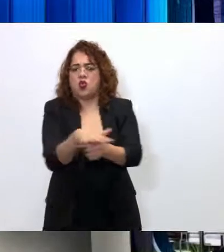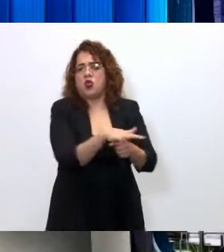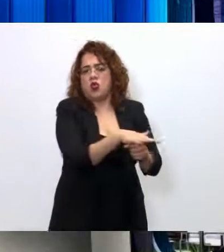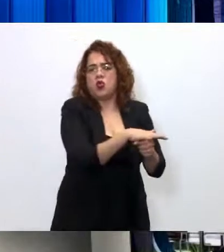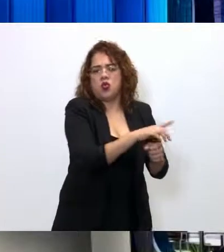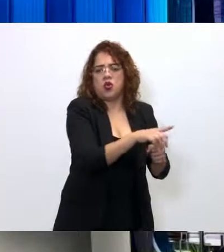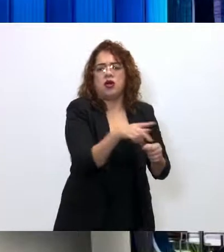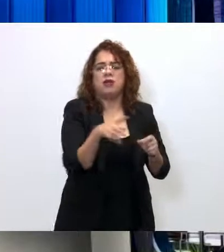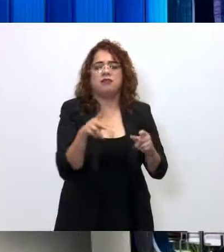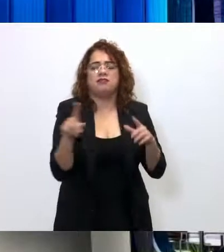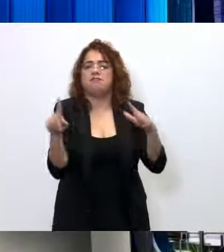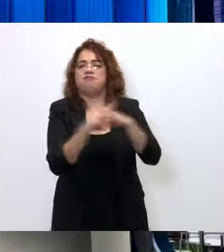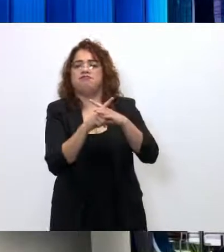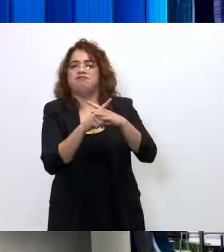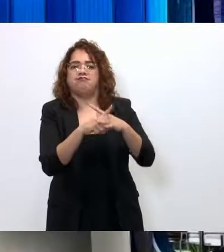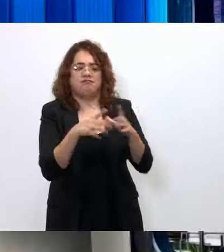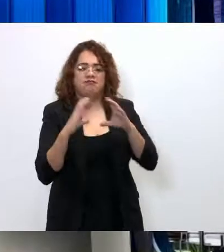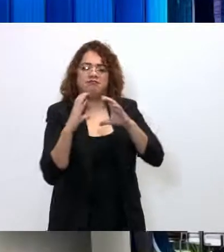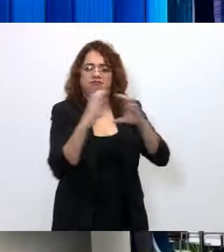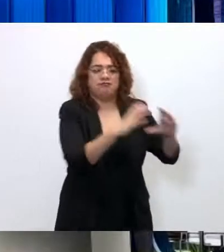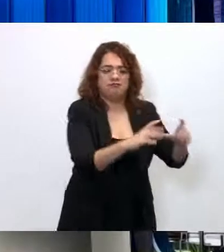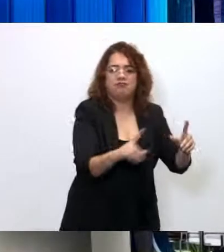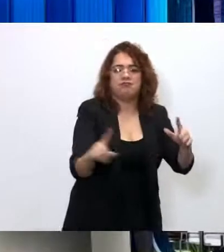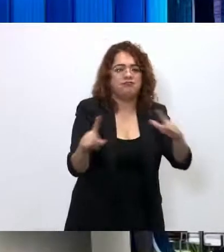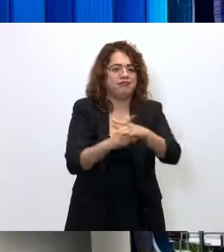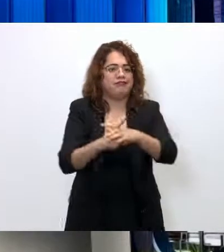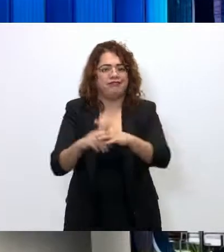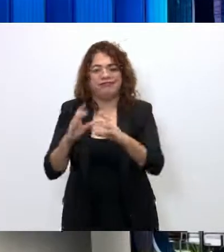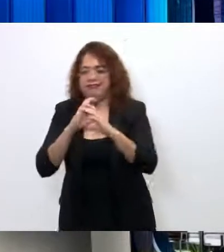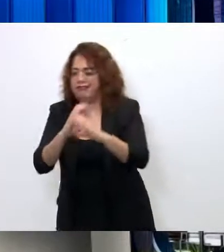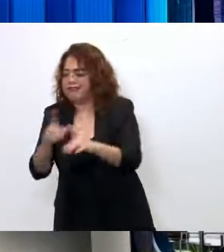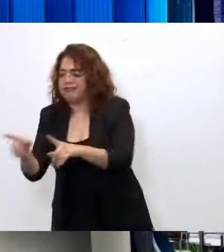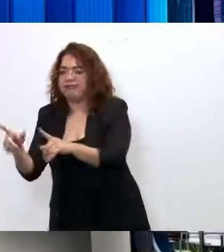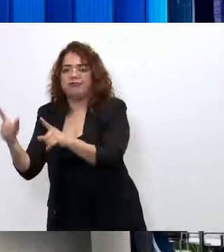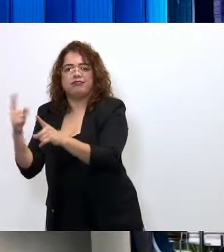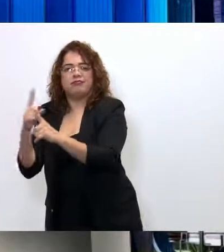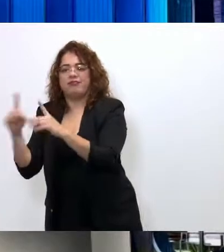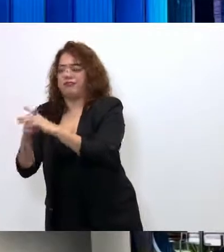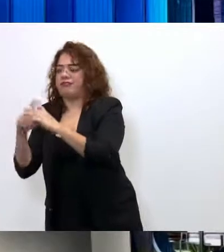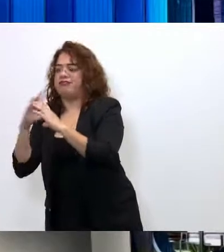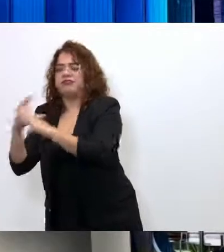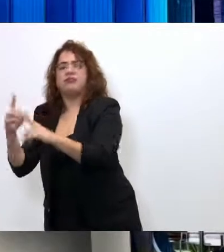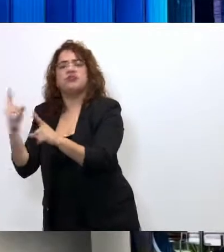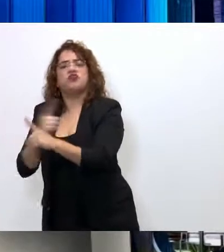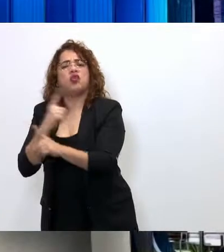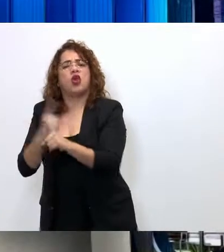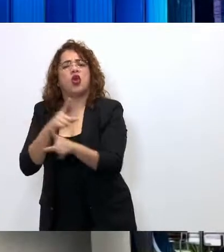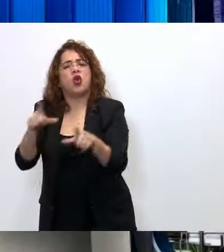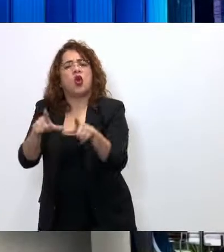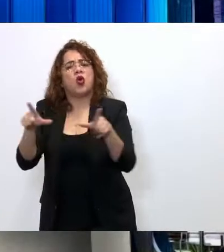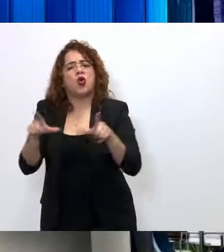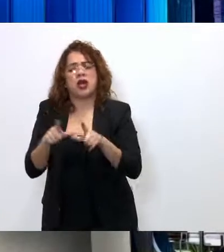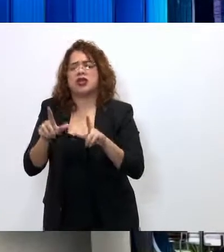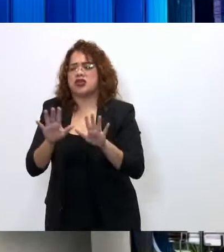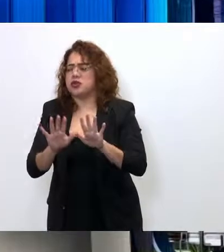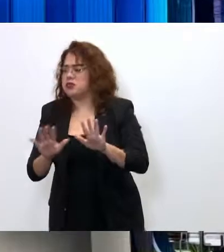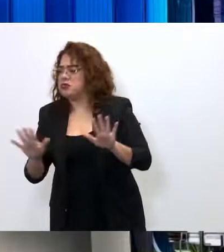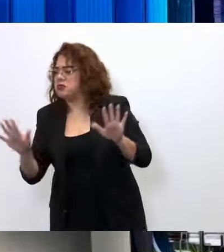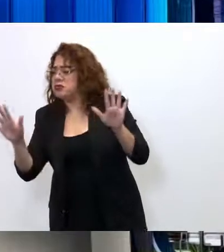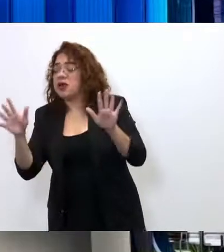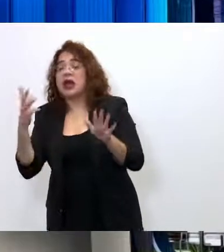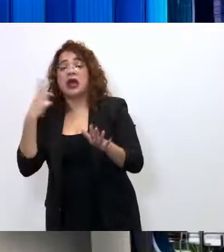be implementing regular locations throughout our communities where the vaccine rates are a bit